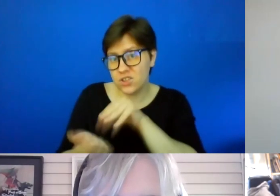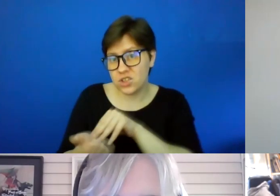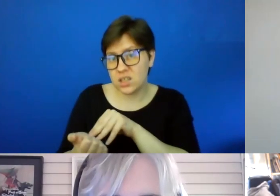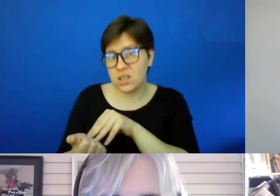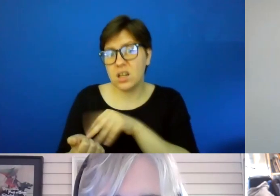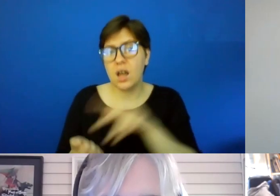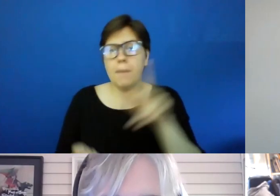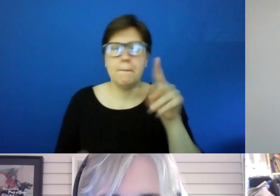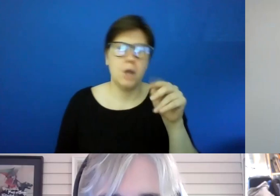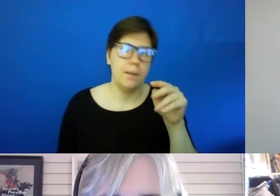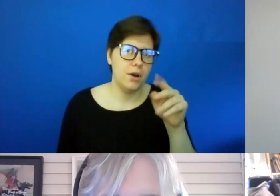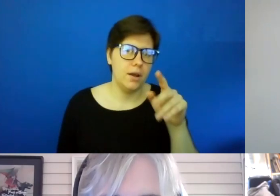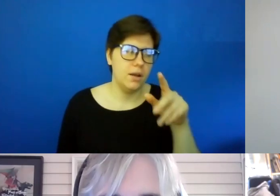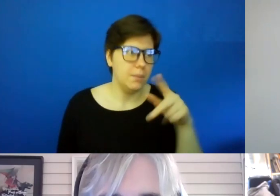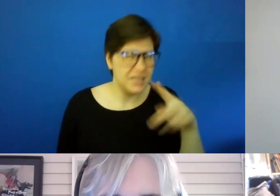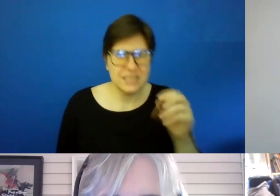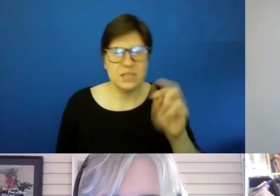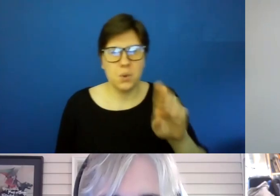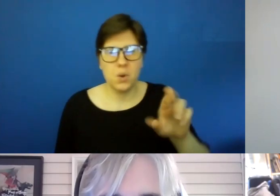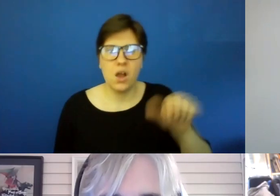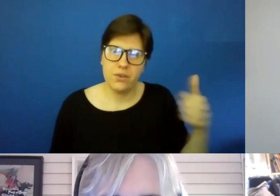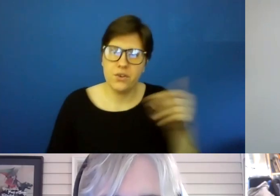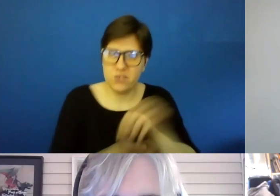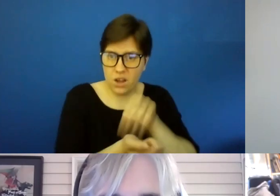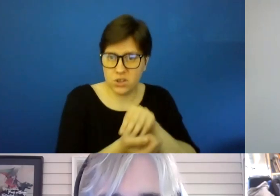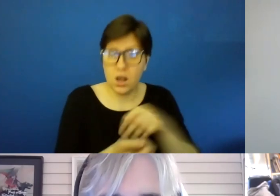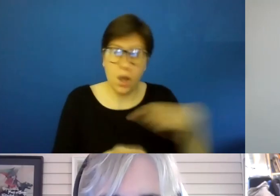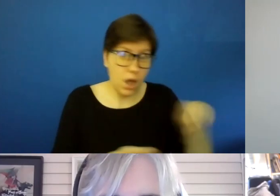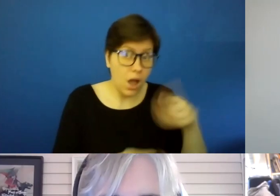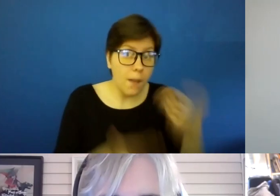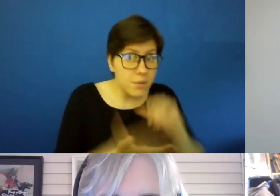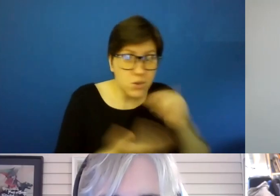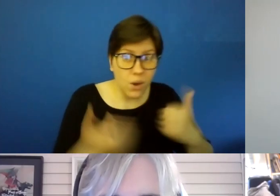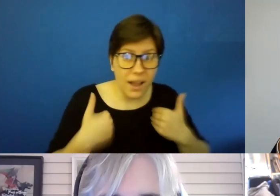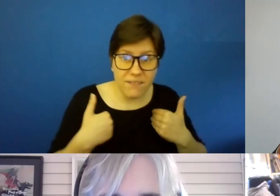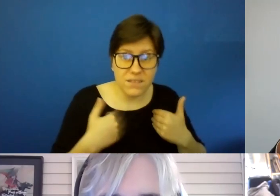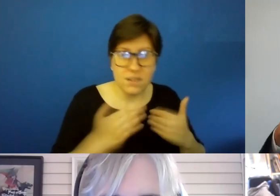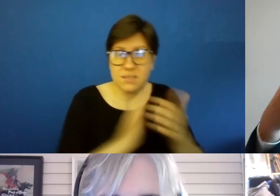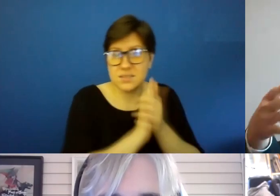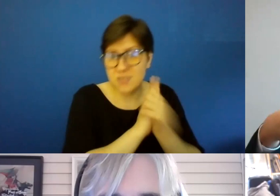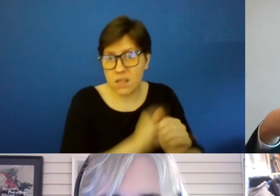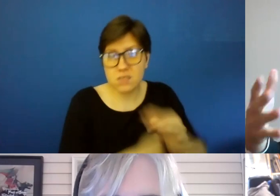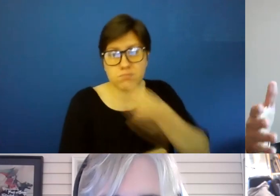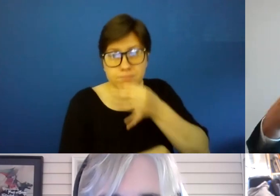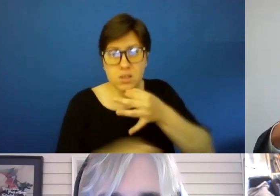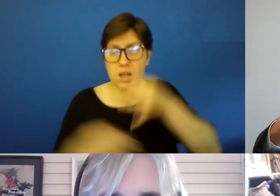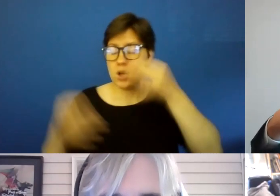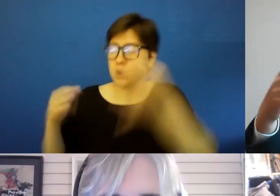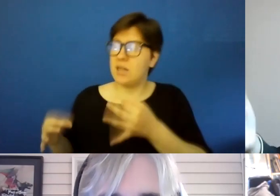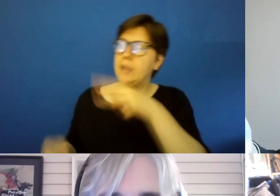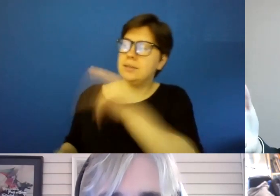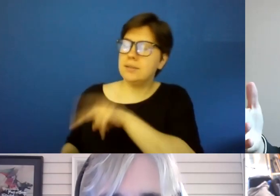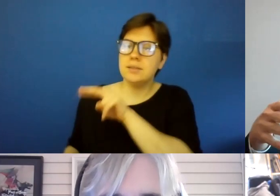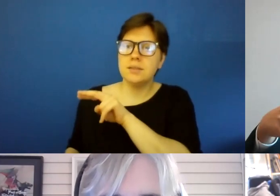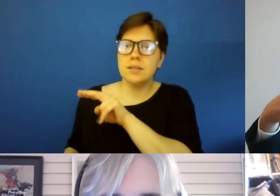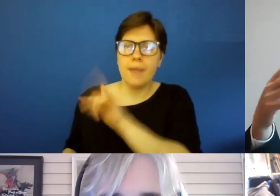or oncologists, may not have the skills or expertise to determine whether or not the patient does